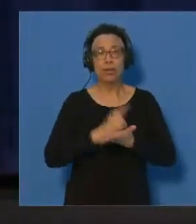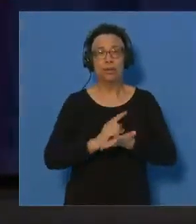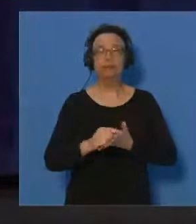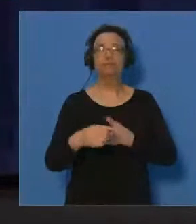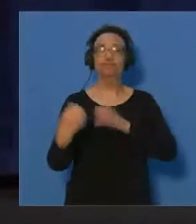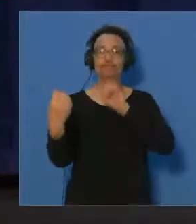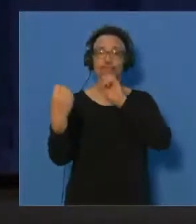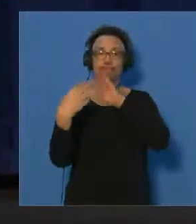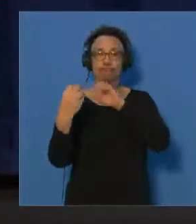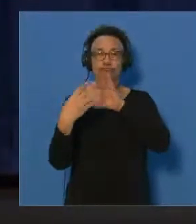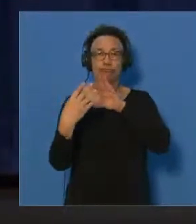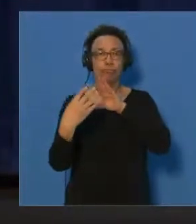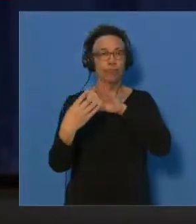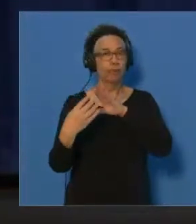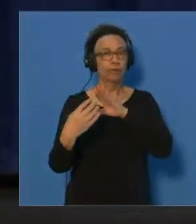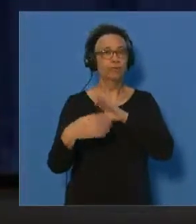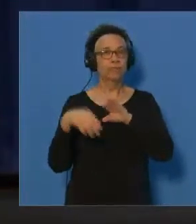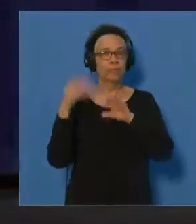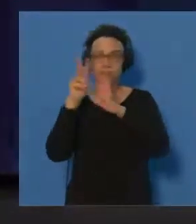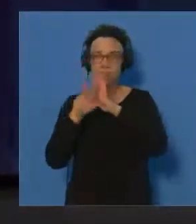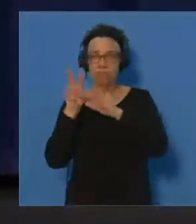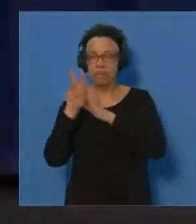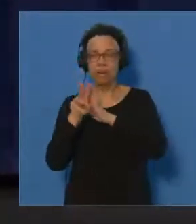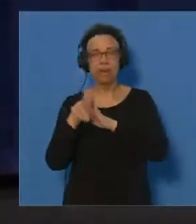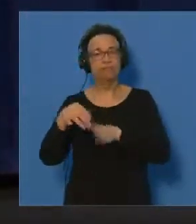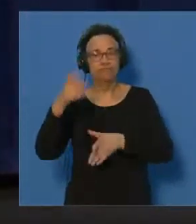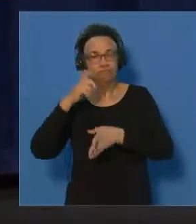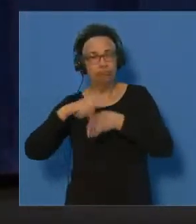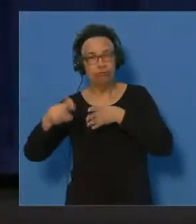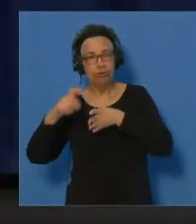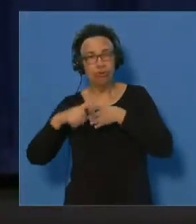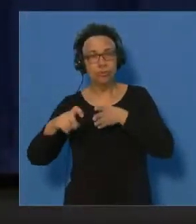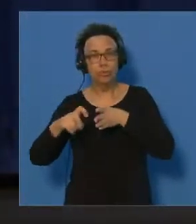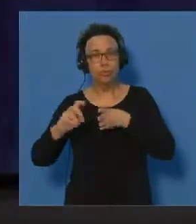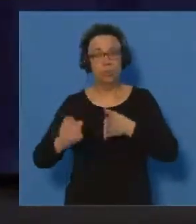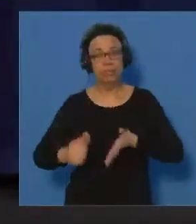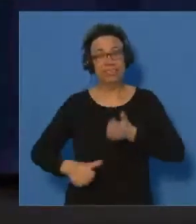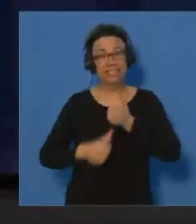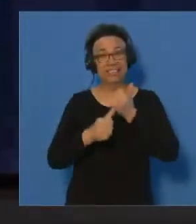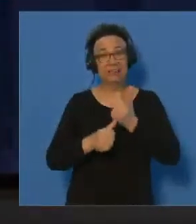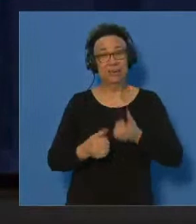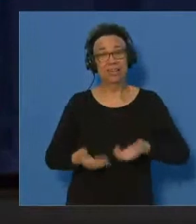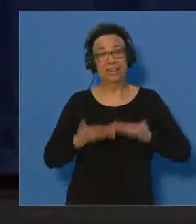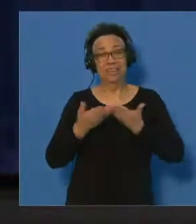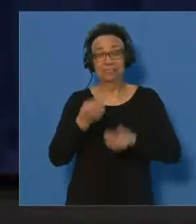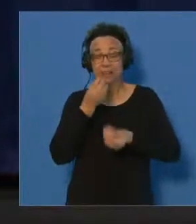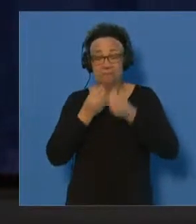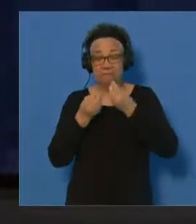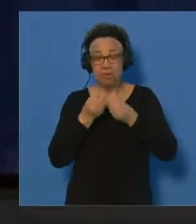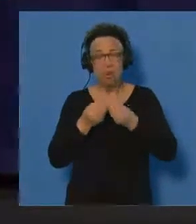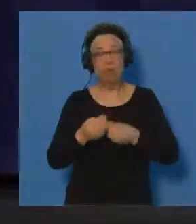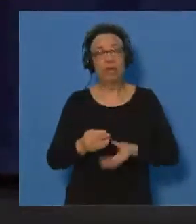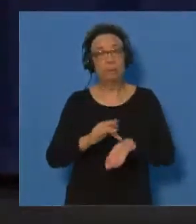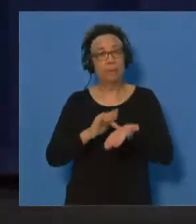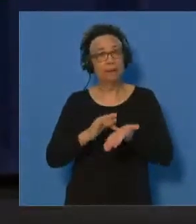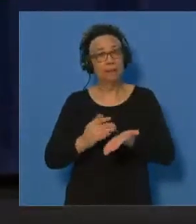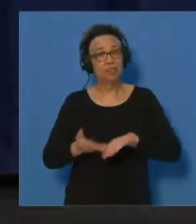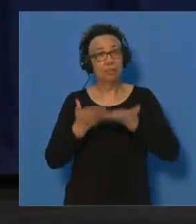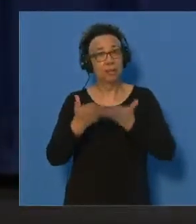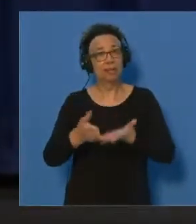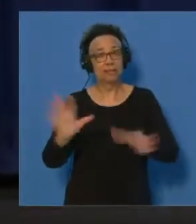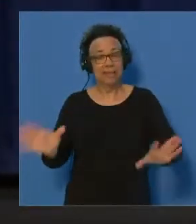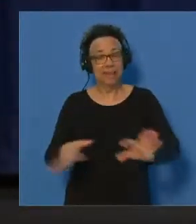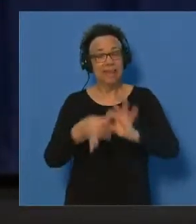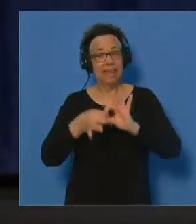conferencing and telephone calls. DCFS has assisted in providing groceries and medication supplies to families and linking families